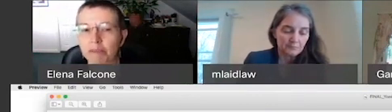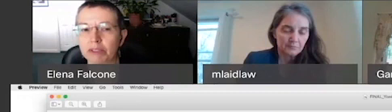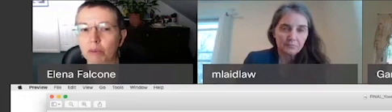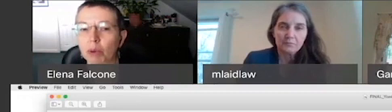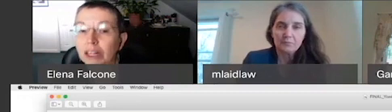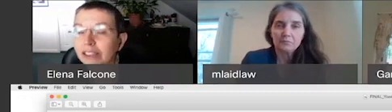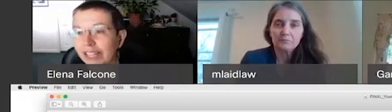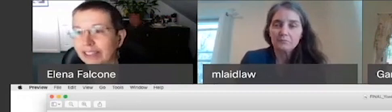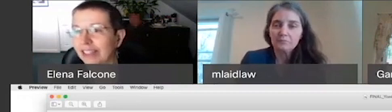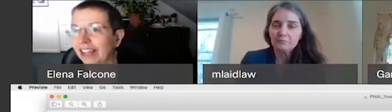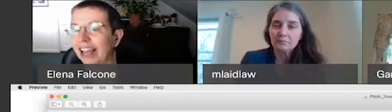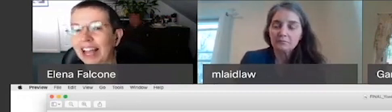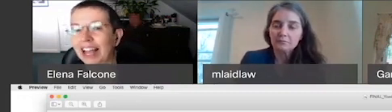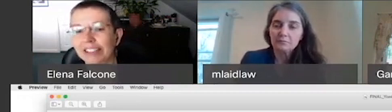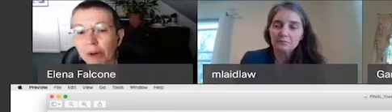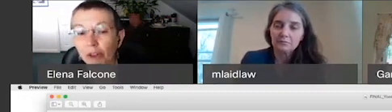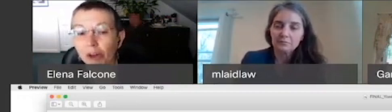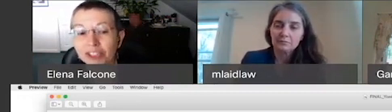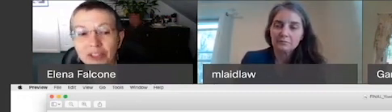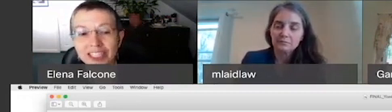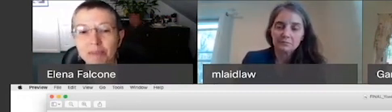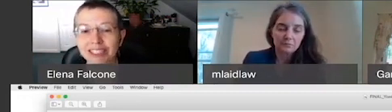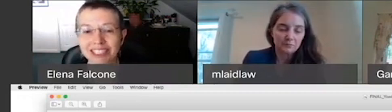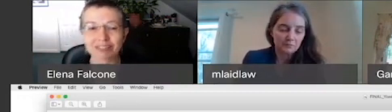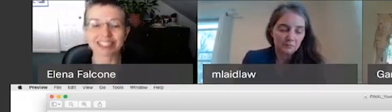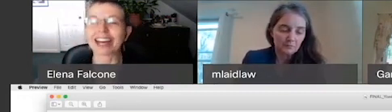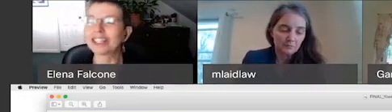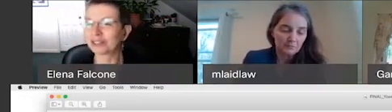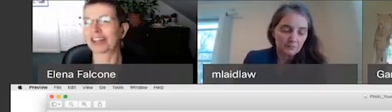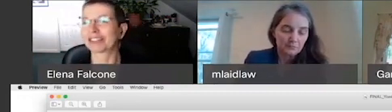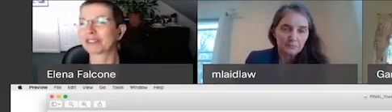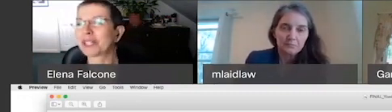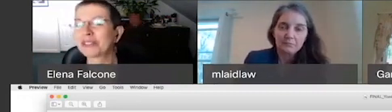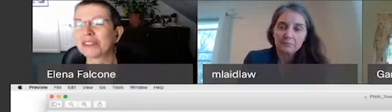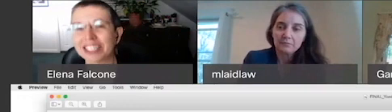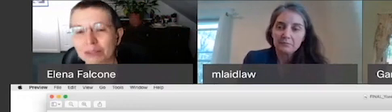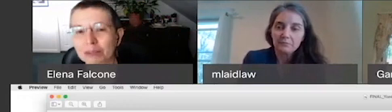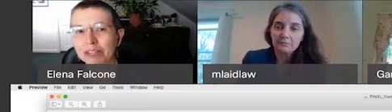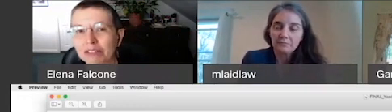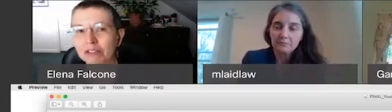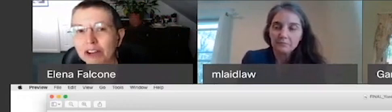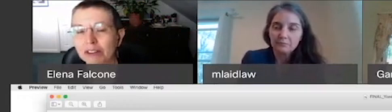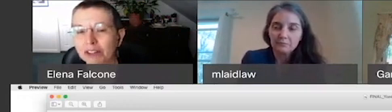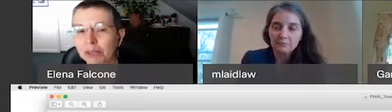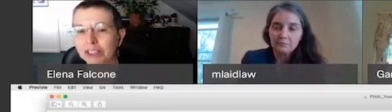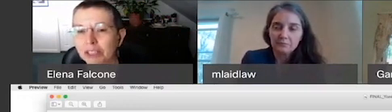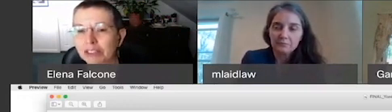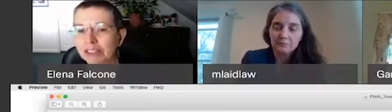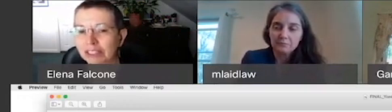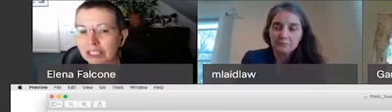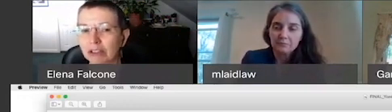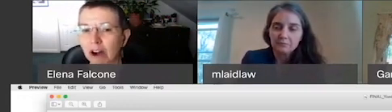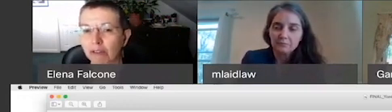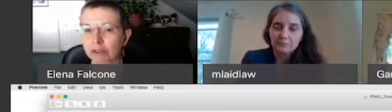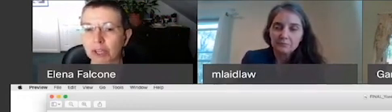been well attended. And although I do think that given the size of Yonkers, one of the things that we may try to find a way to do is to